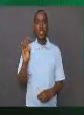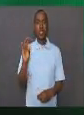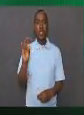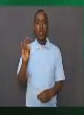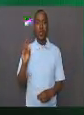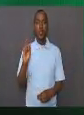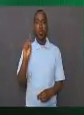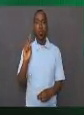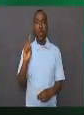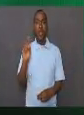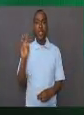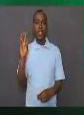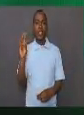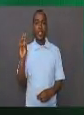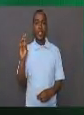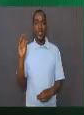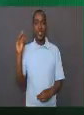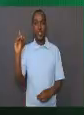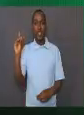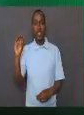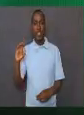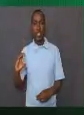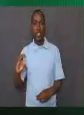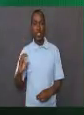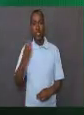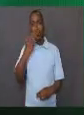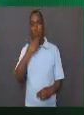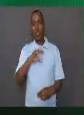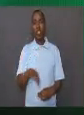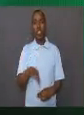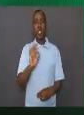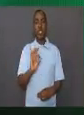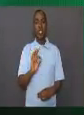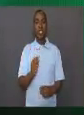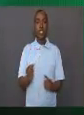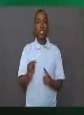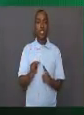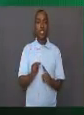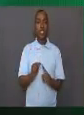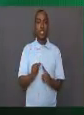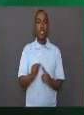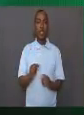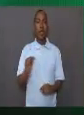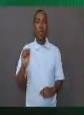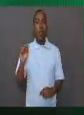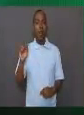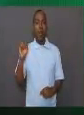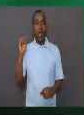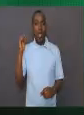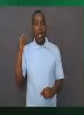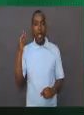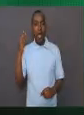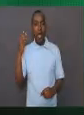71.6 degrees Celsius for at least 15 seconds or